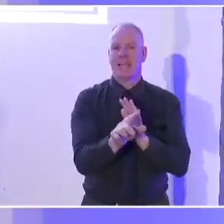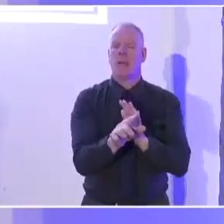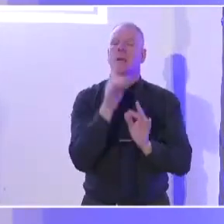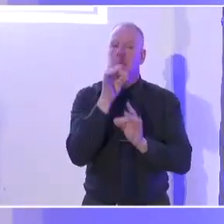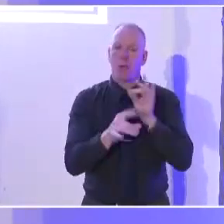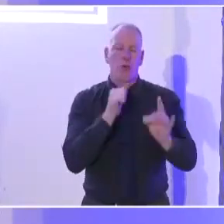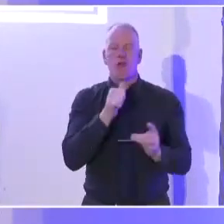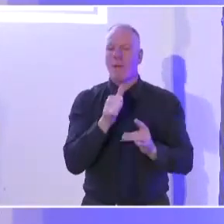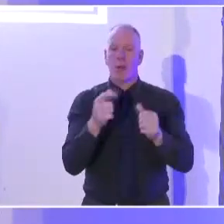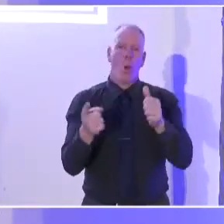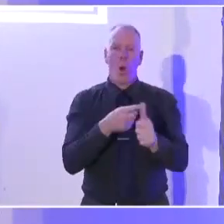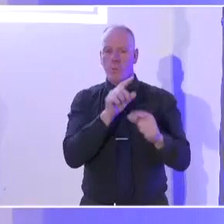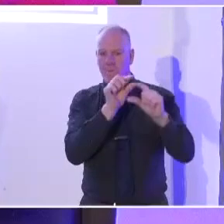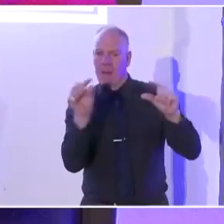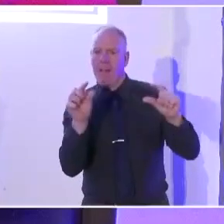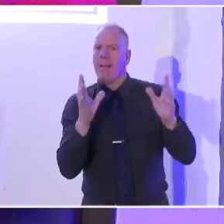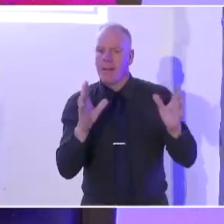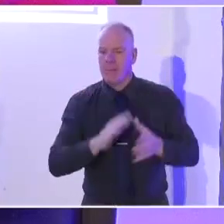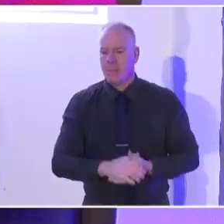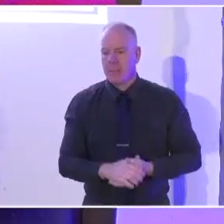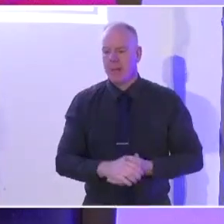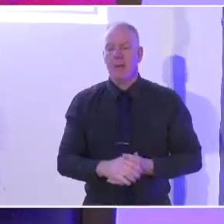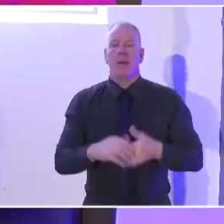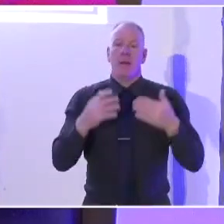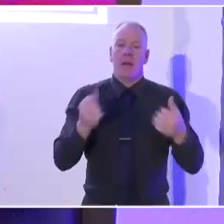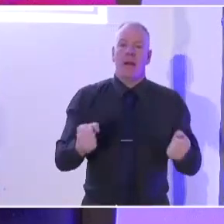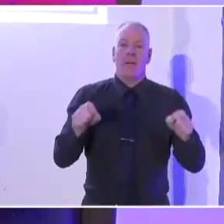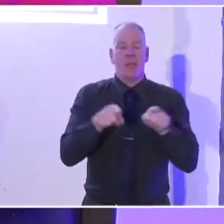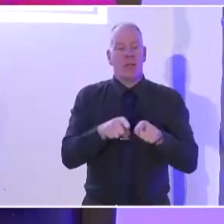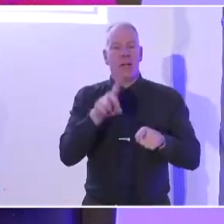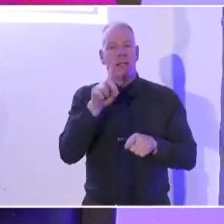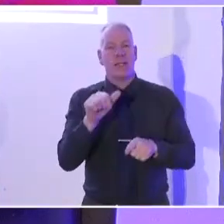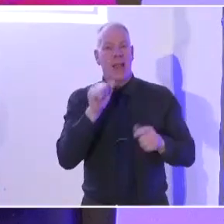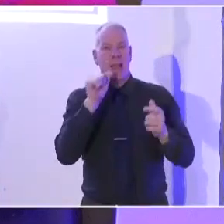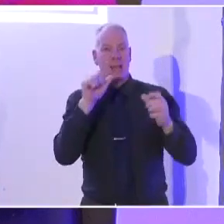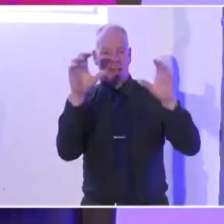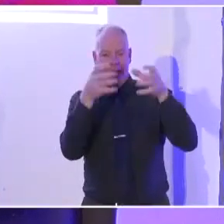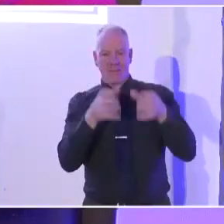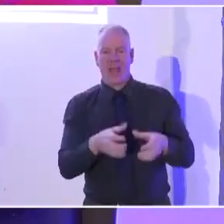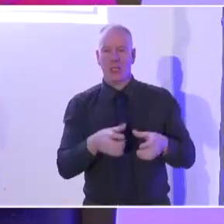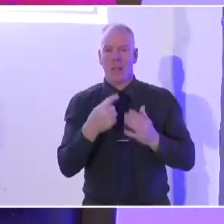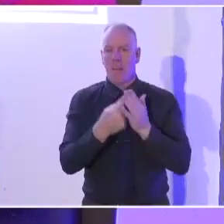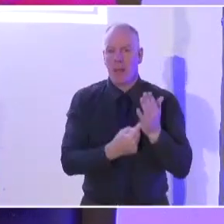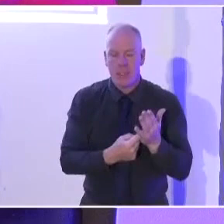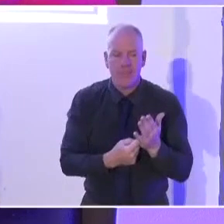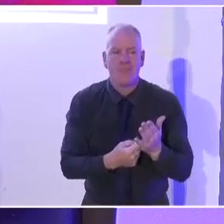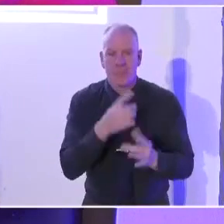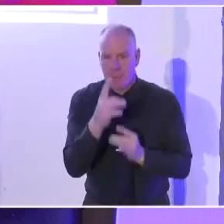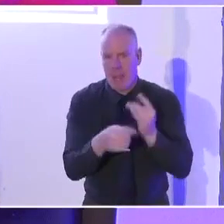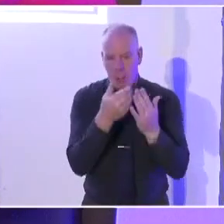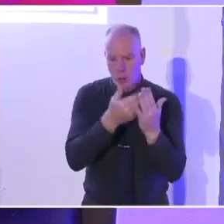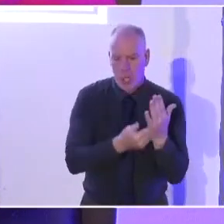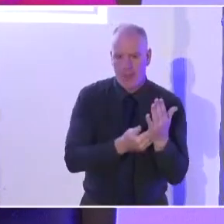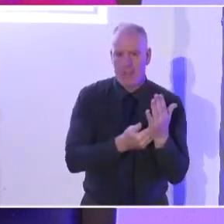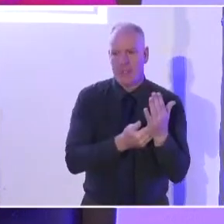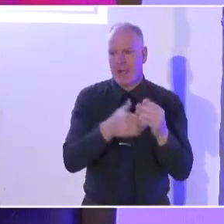no autofill type issues. They also had a data classification policy, which categorized documents, whether